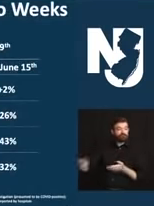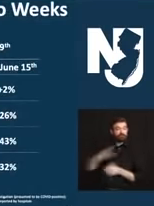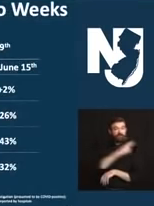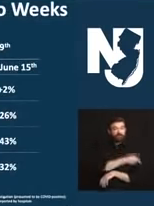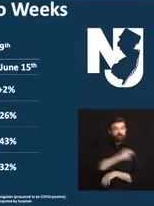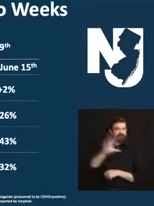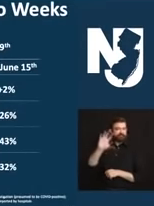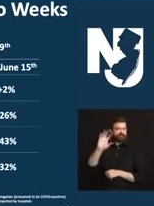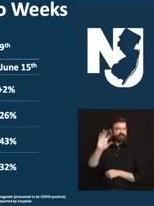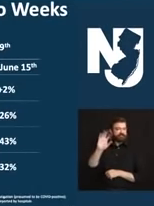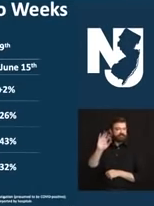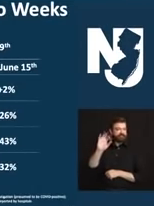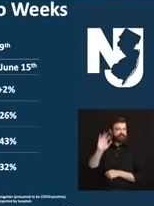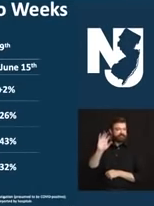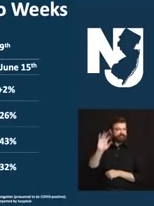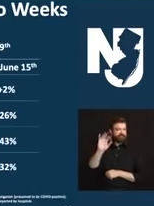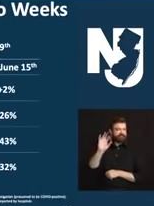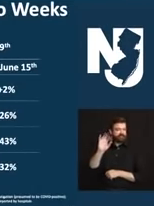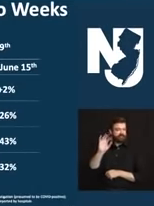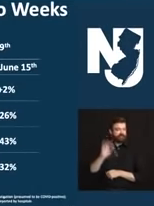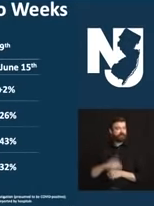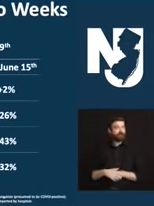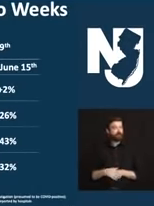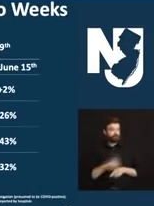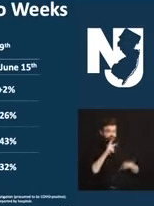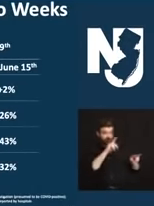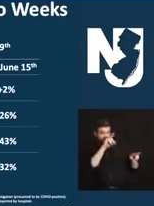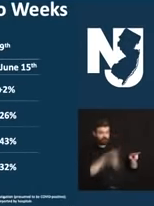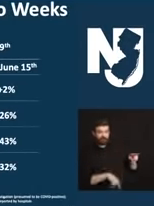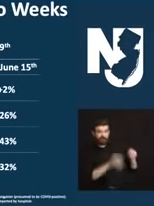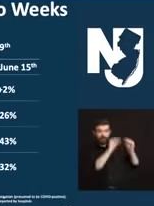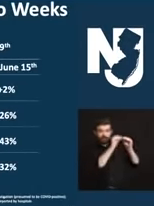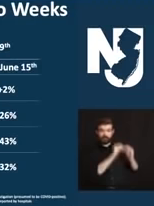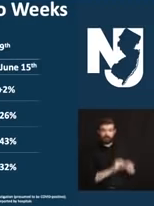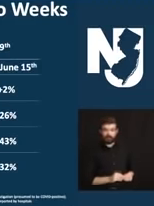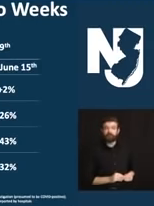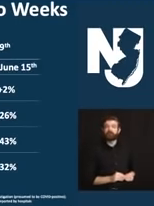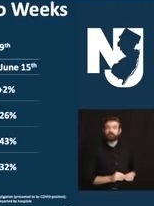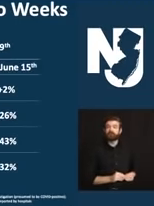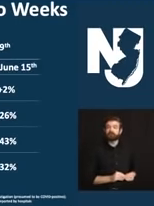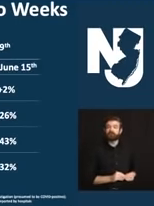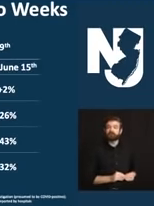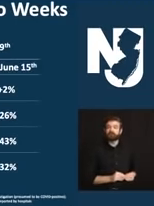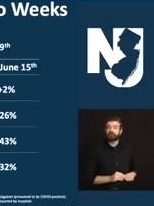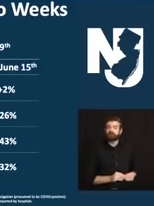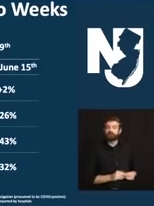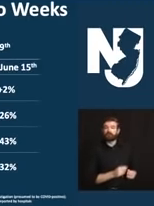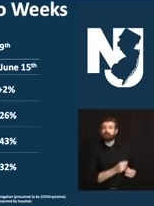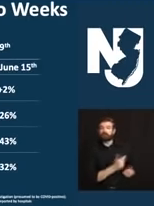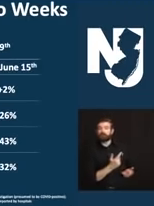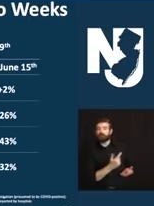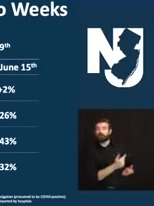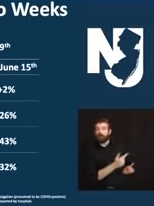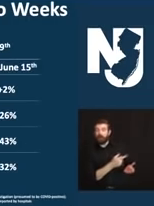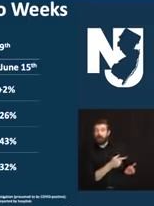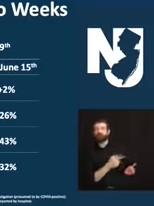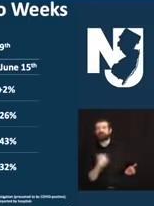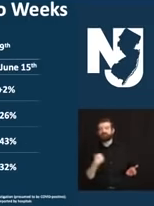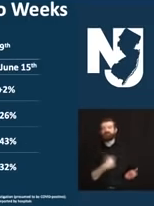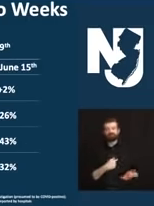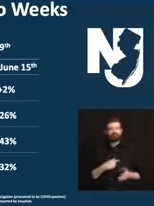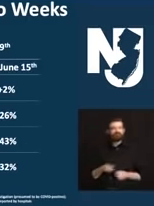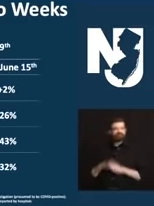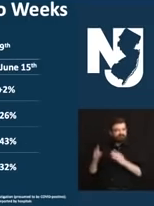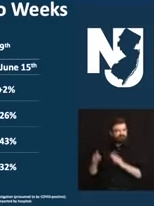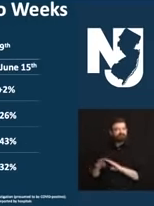continue to fuel positive trends that are allowing us to continue moving forward with the majority of our announced restart